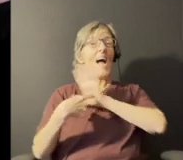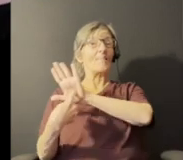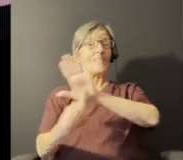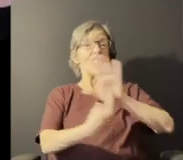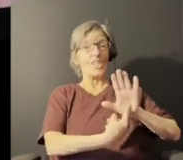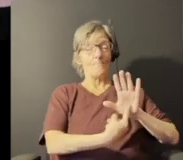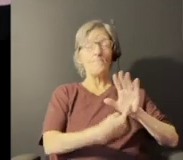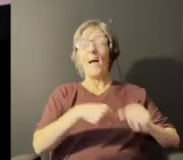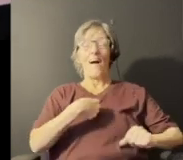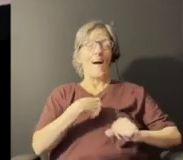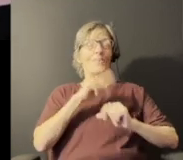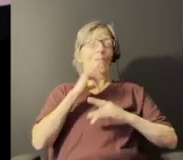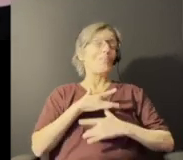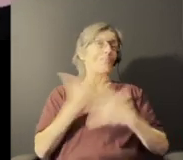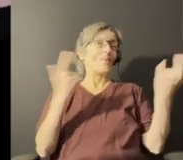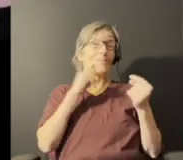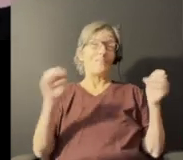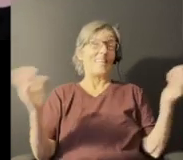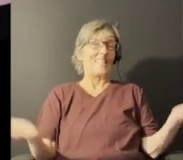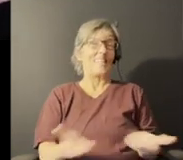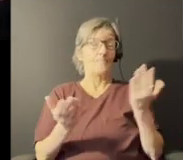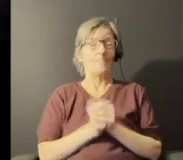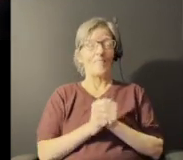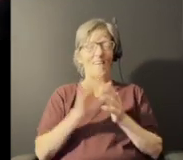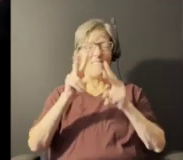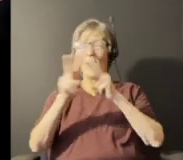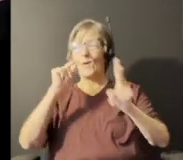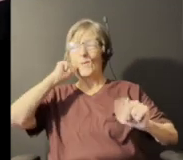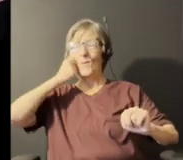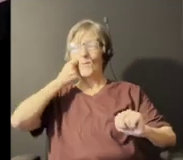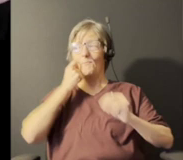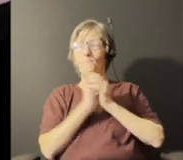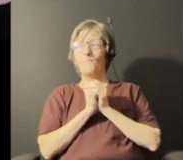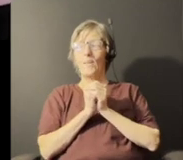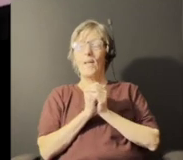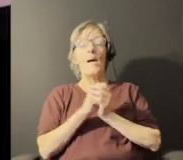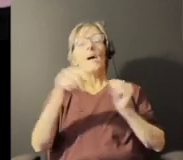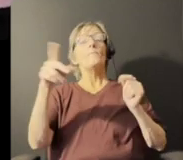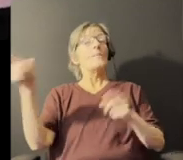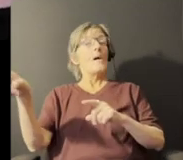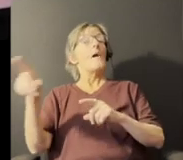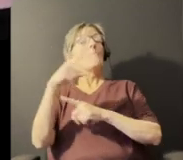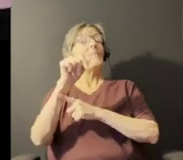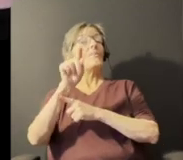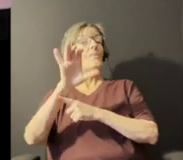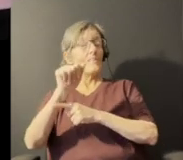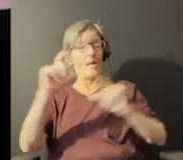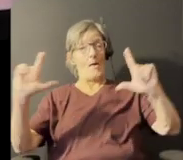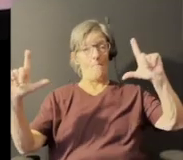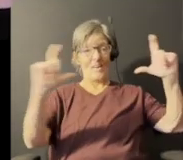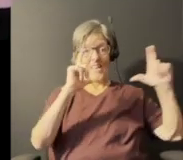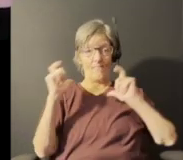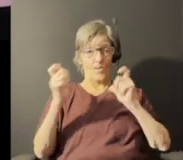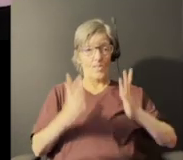exhibition, and I'm just thrilled to be here. It's very cool. Patricia's a photographer, and one of